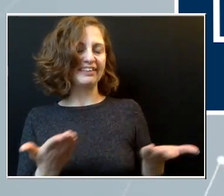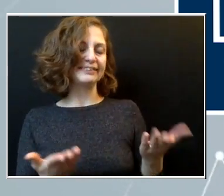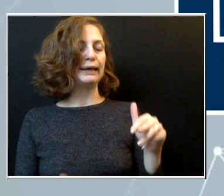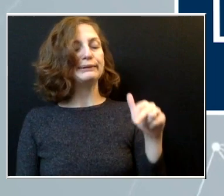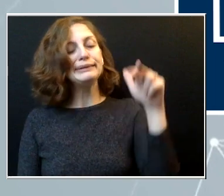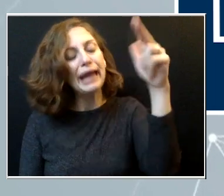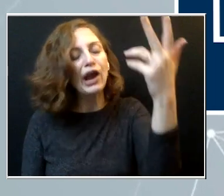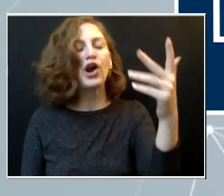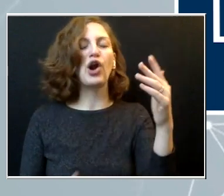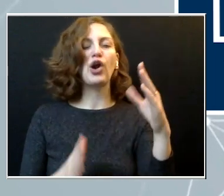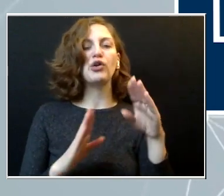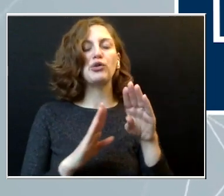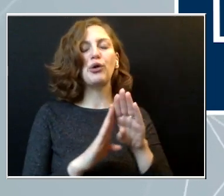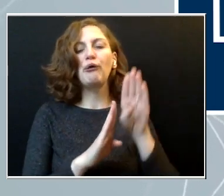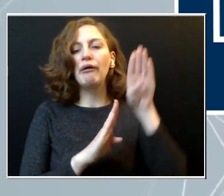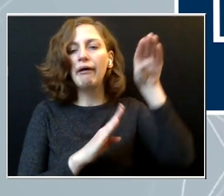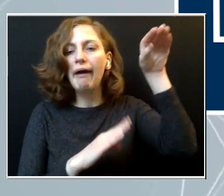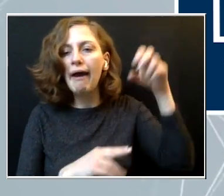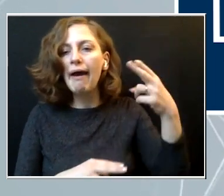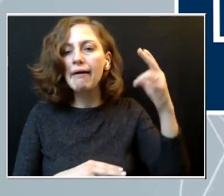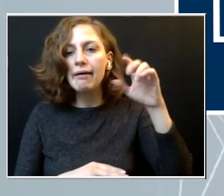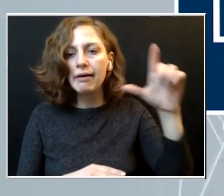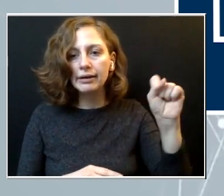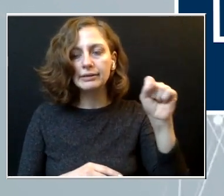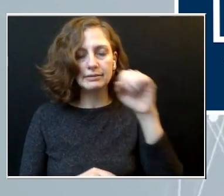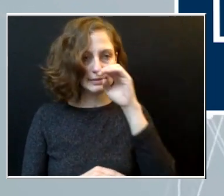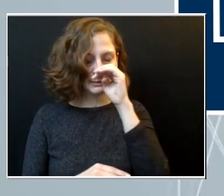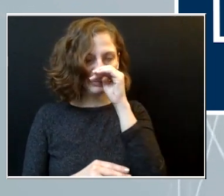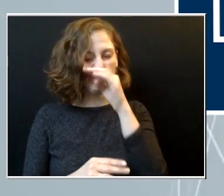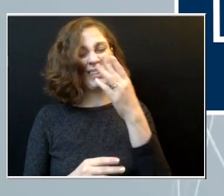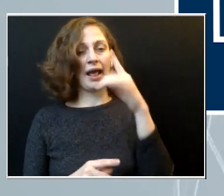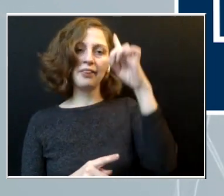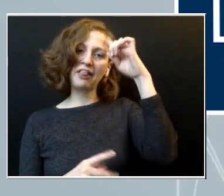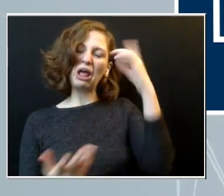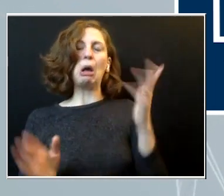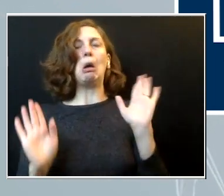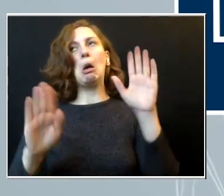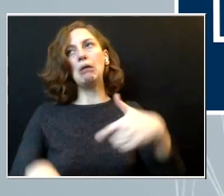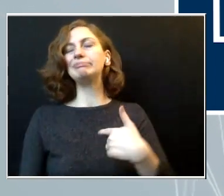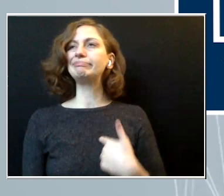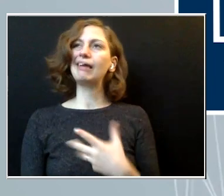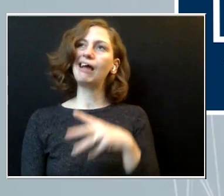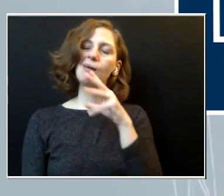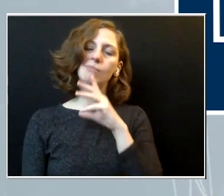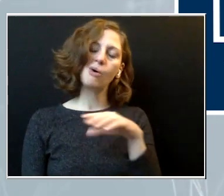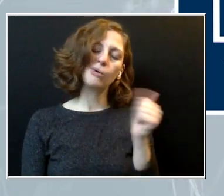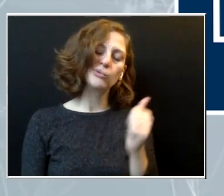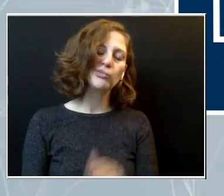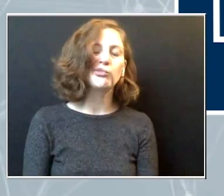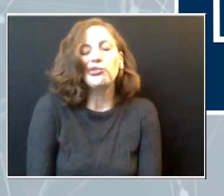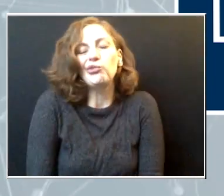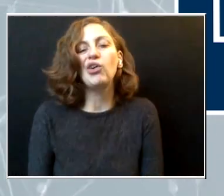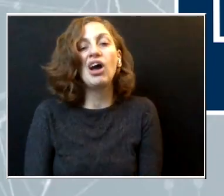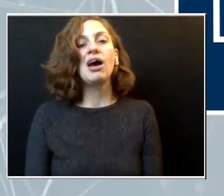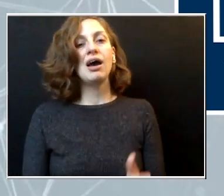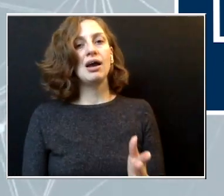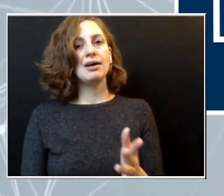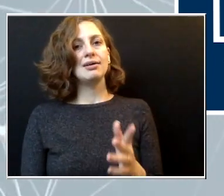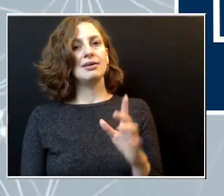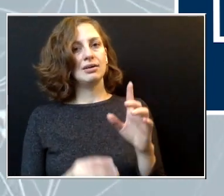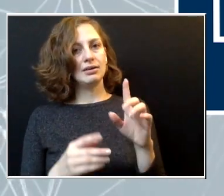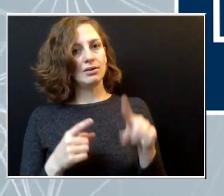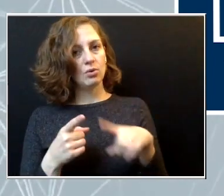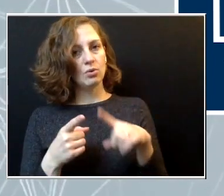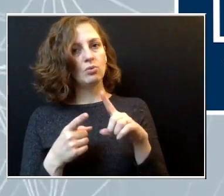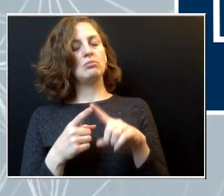shape. Maybe they start developing a cough. When they finally realize maybe this is actually a real problem, they go to the doctor.